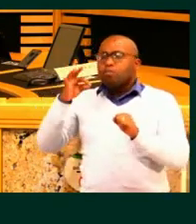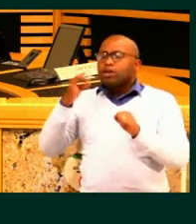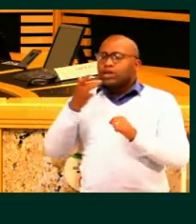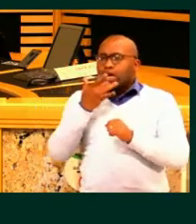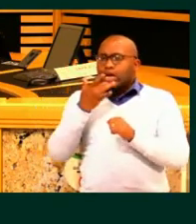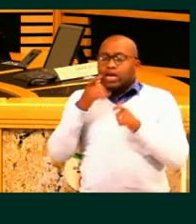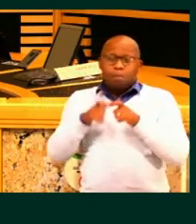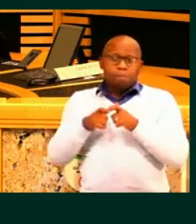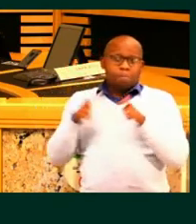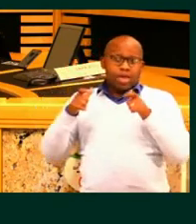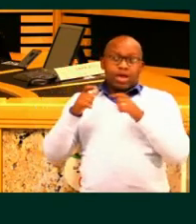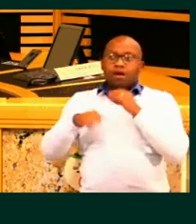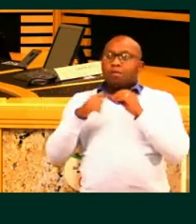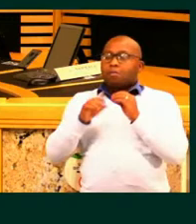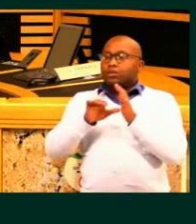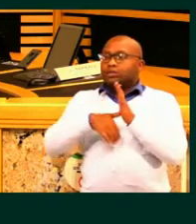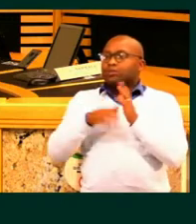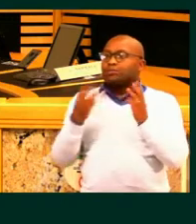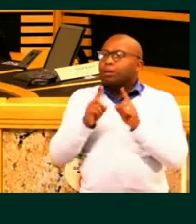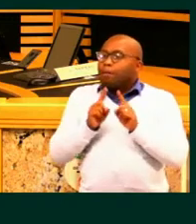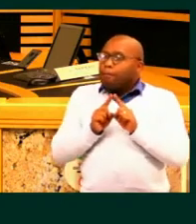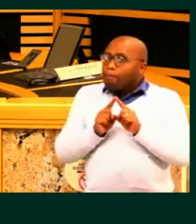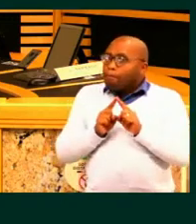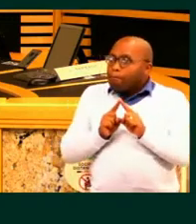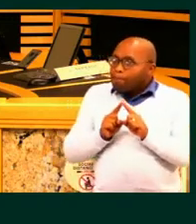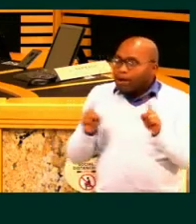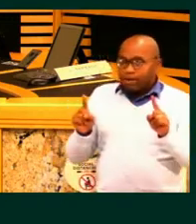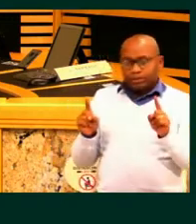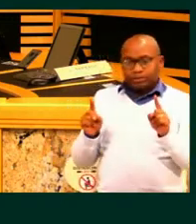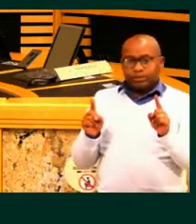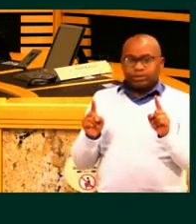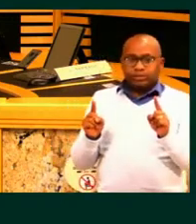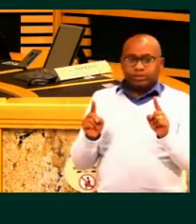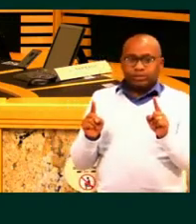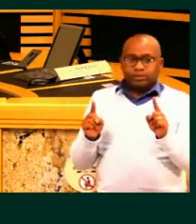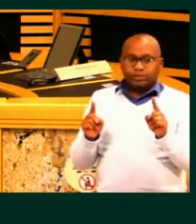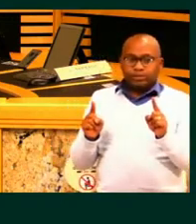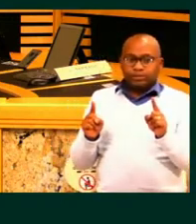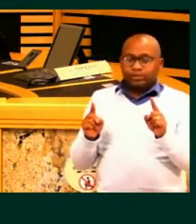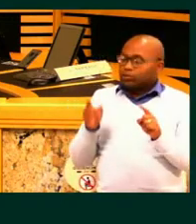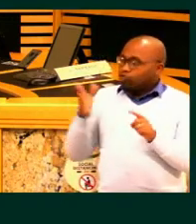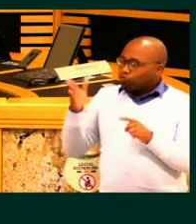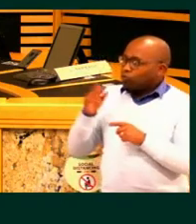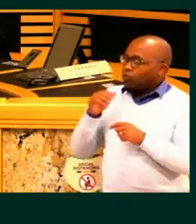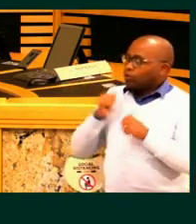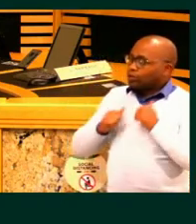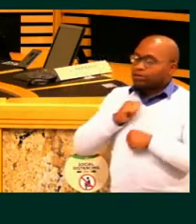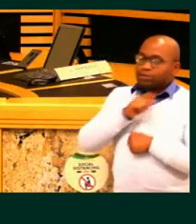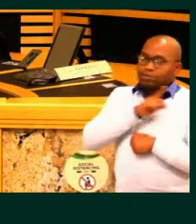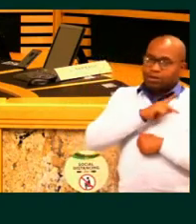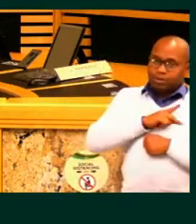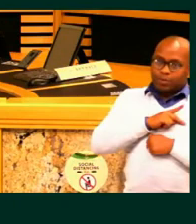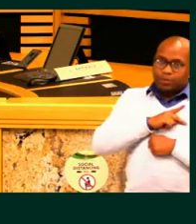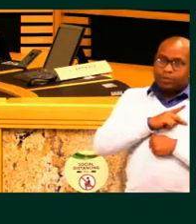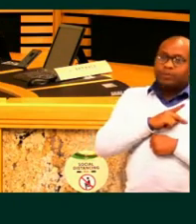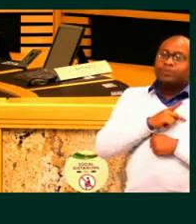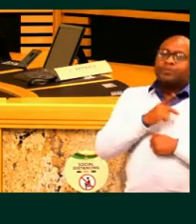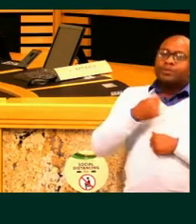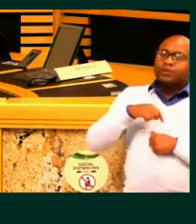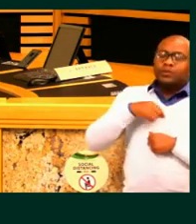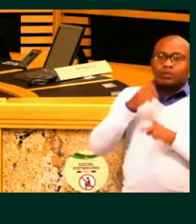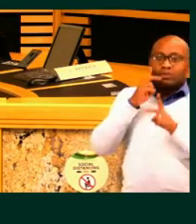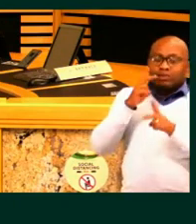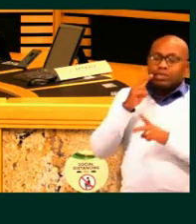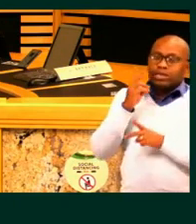party but honorable members honorable acting Premier the experience that we have had with the